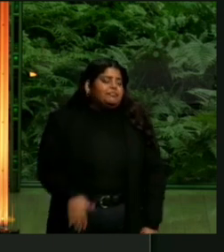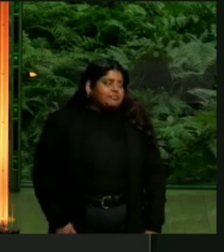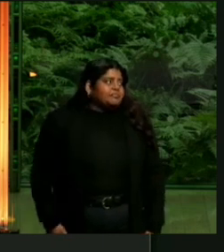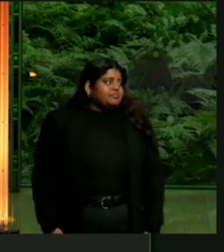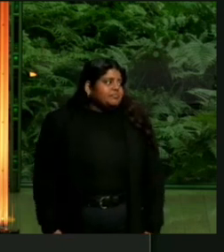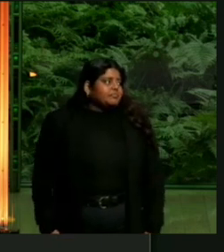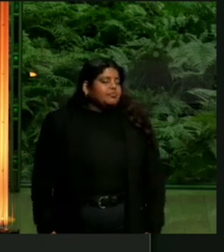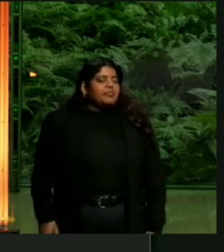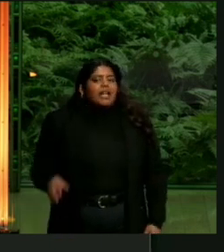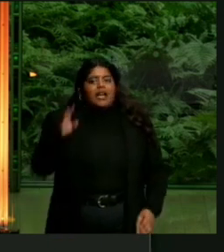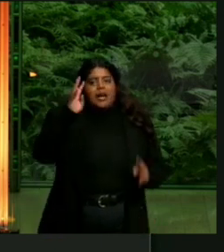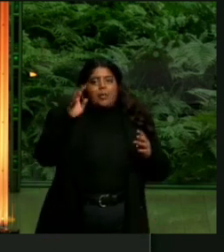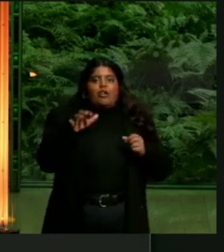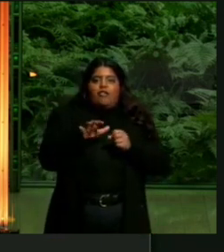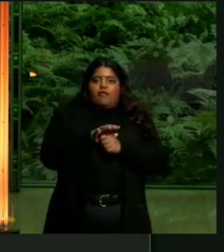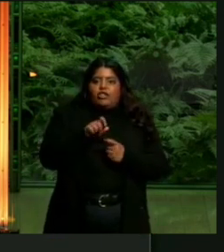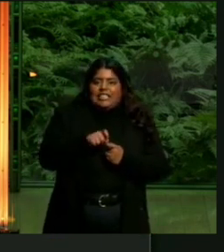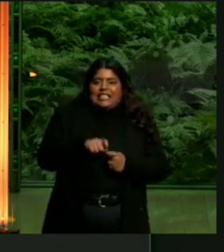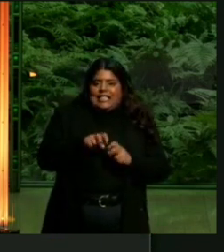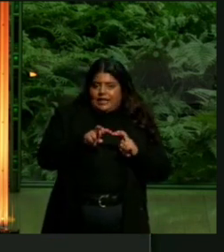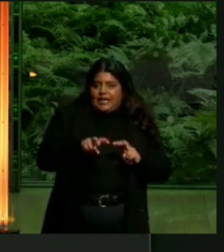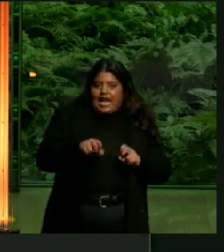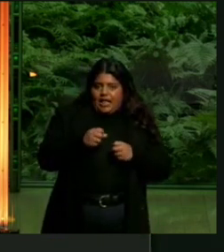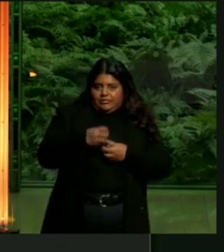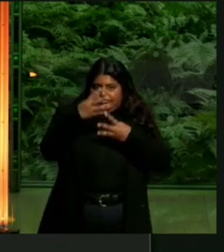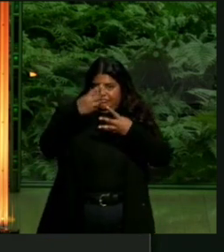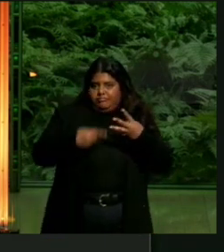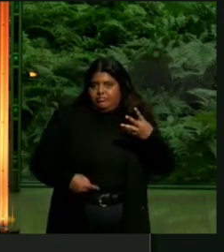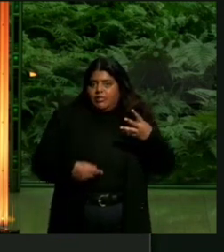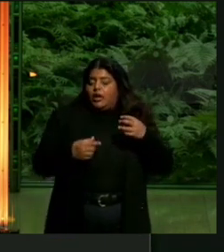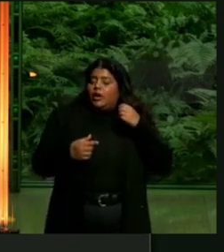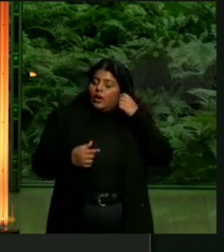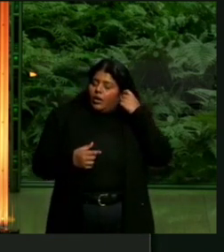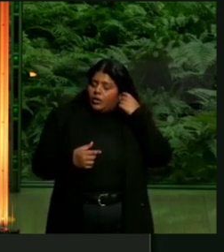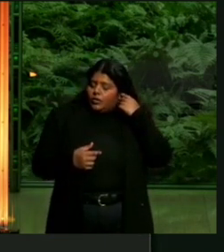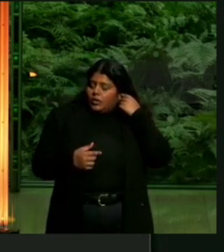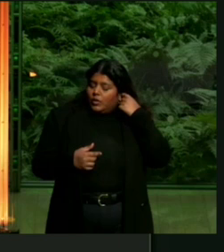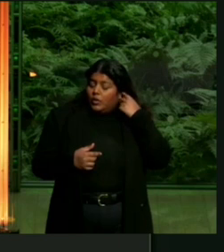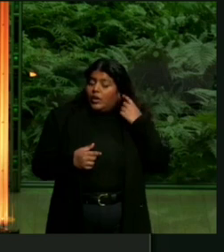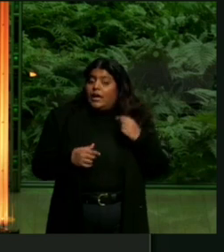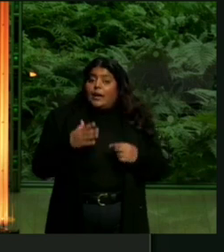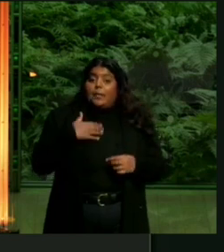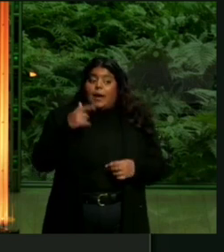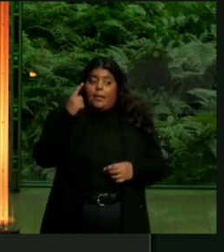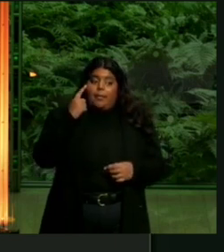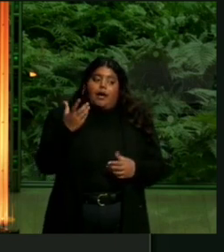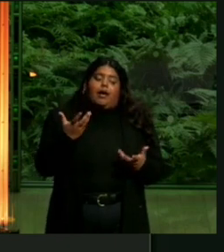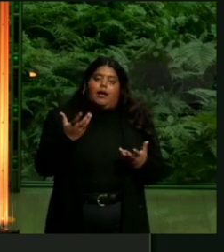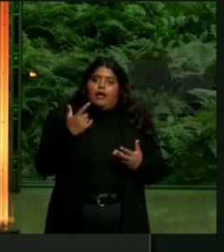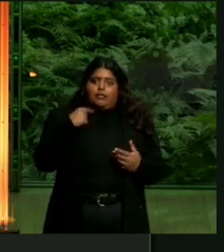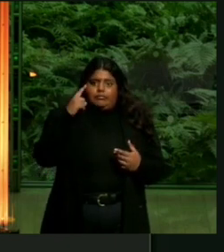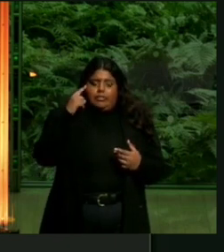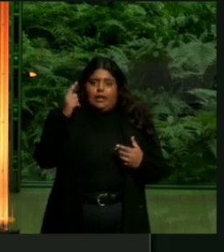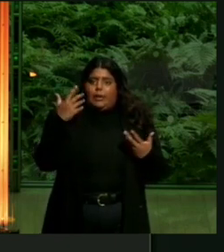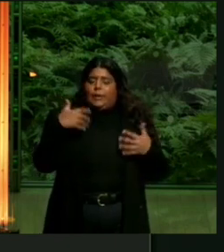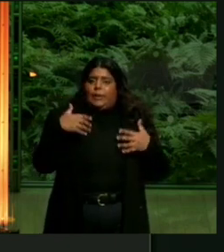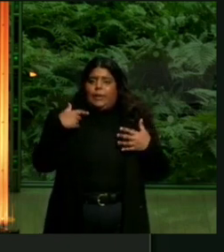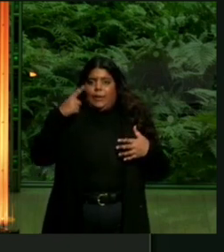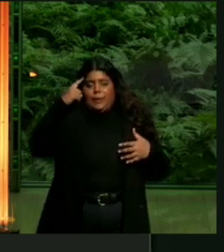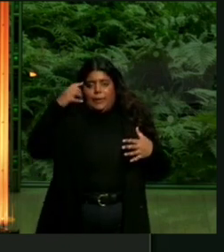And it comes up with a full detailed analysis. So I think this stuff is, in my mind, kind of mind-blowing on where this is